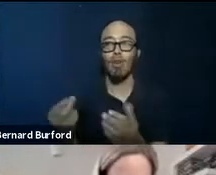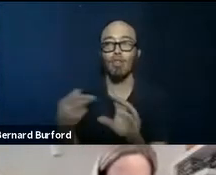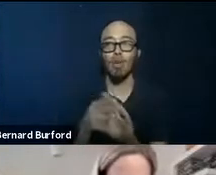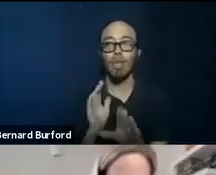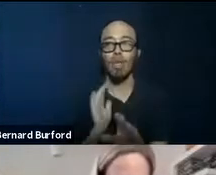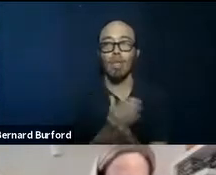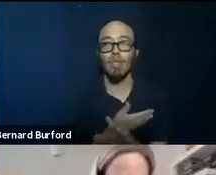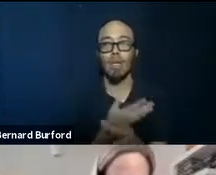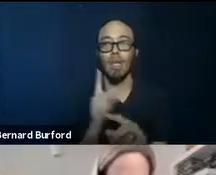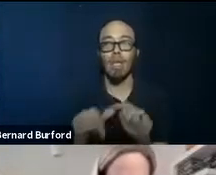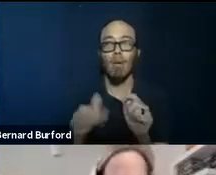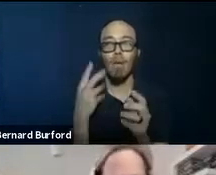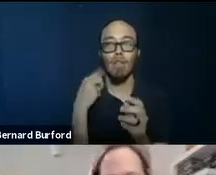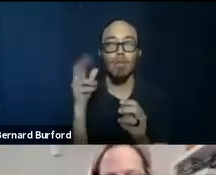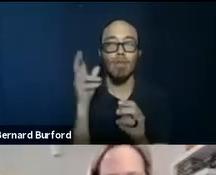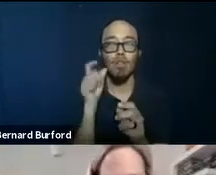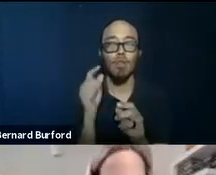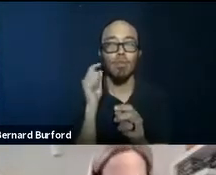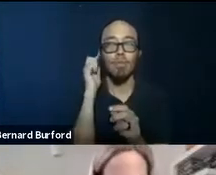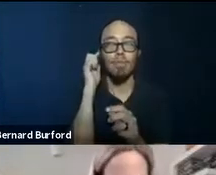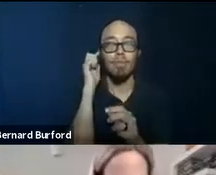hear you.